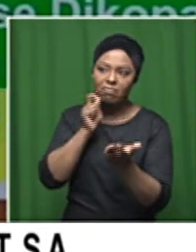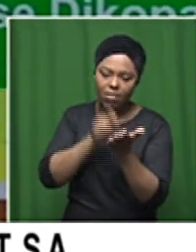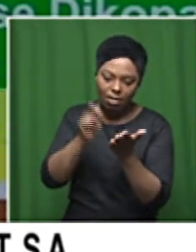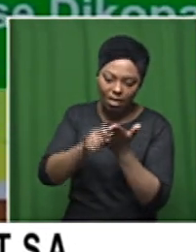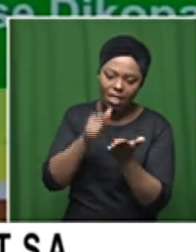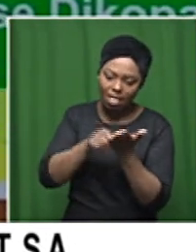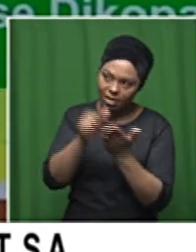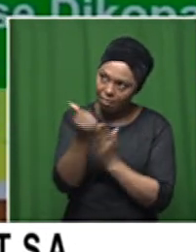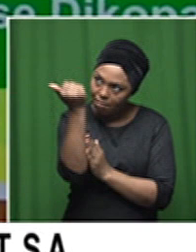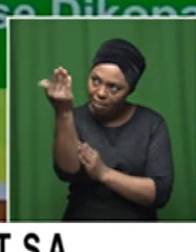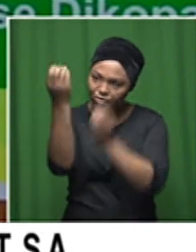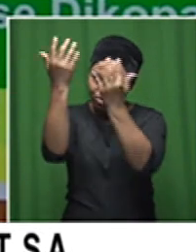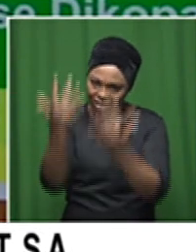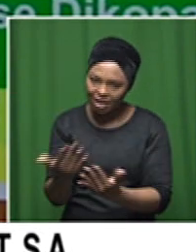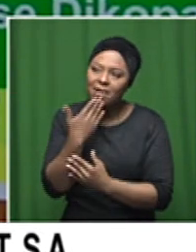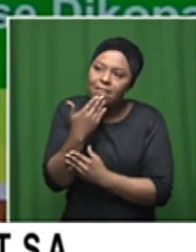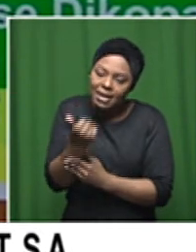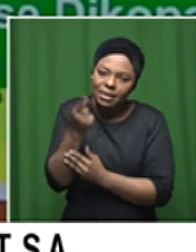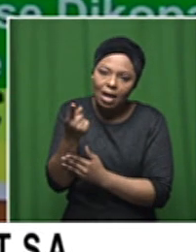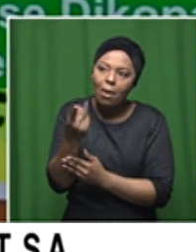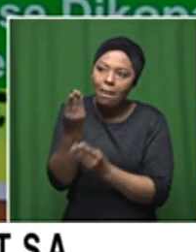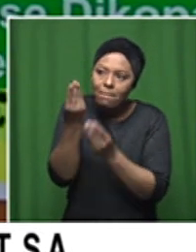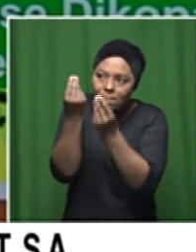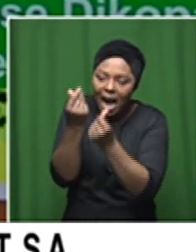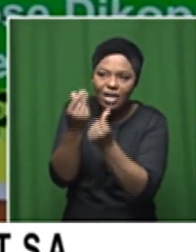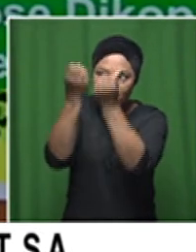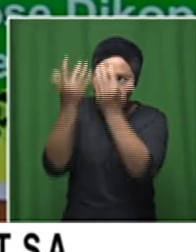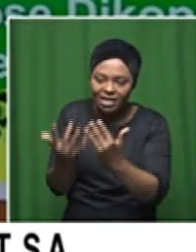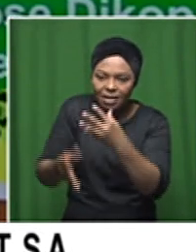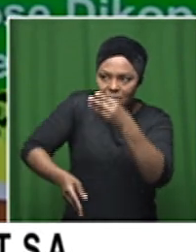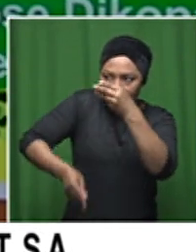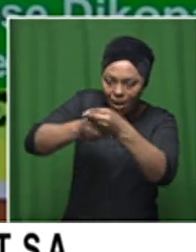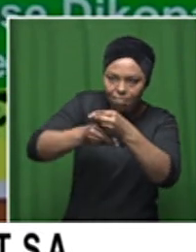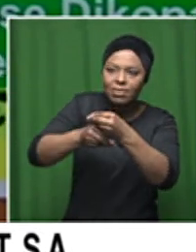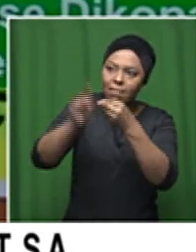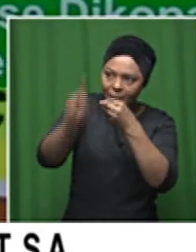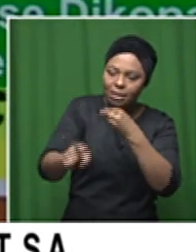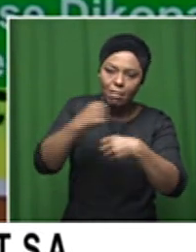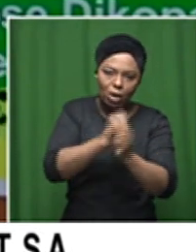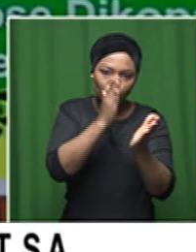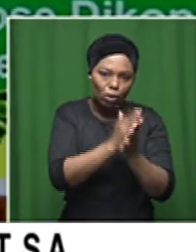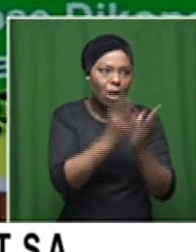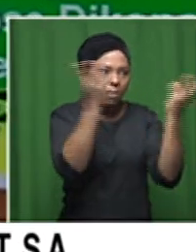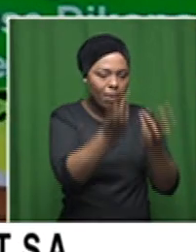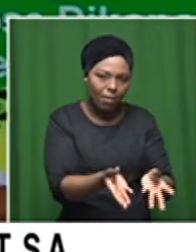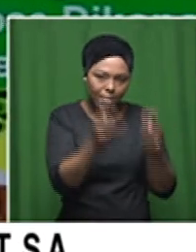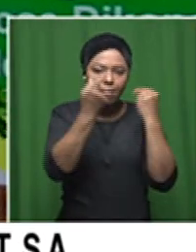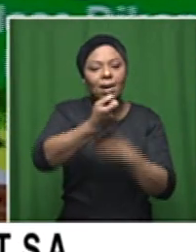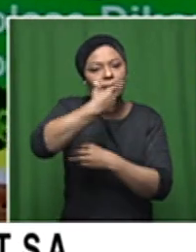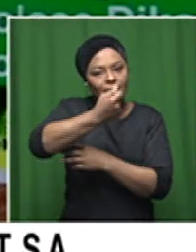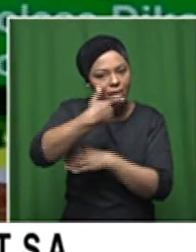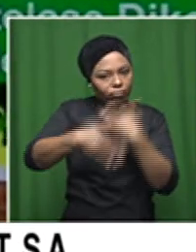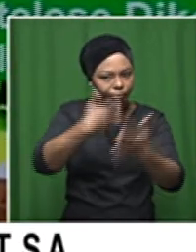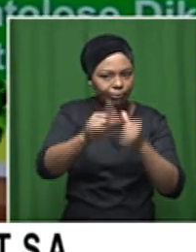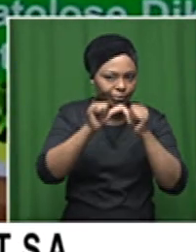to increase its budget specifically for medication to ensure that public health care facilities never run out